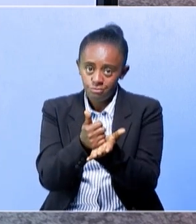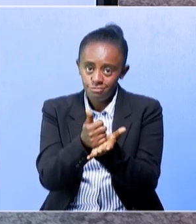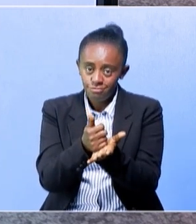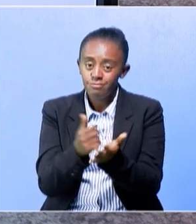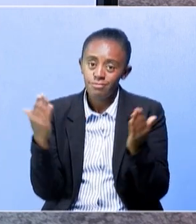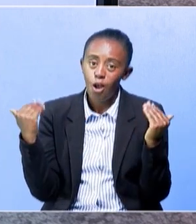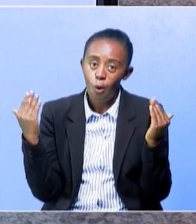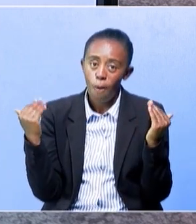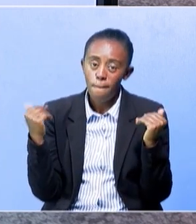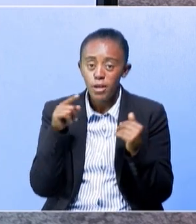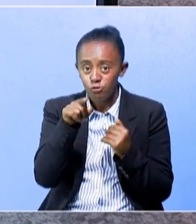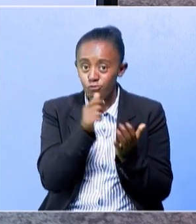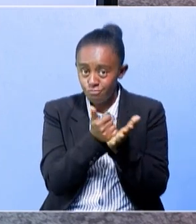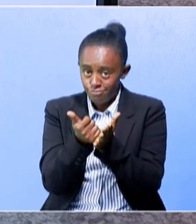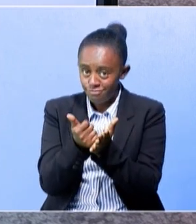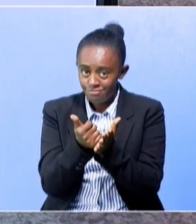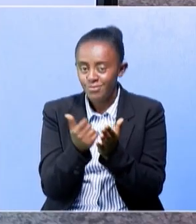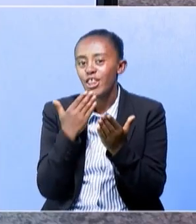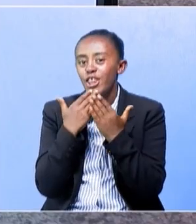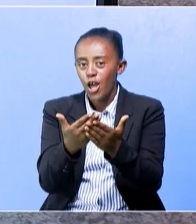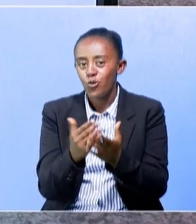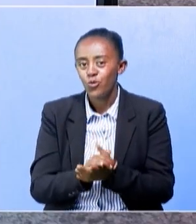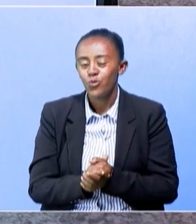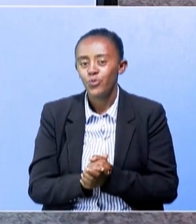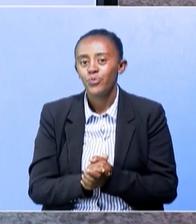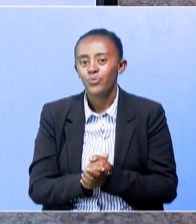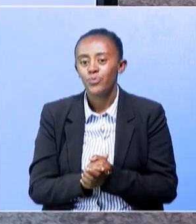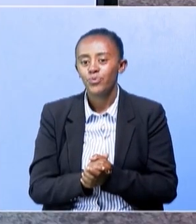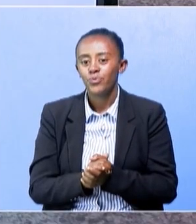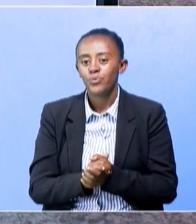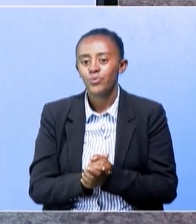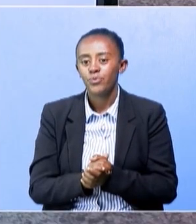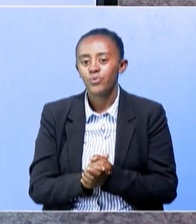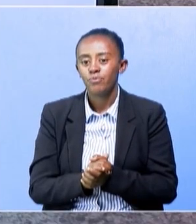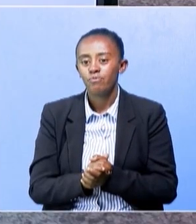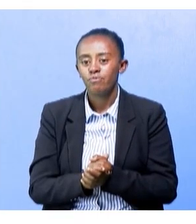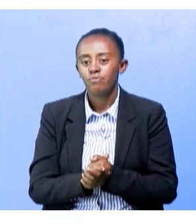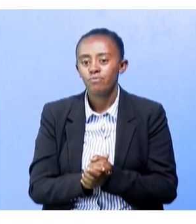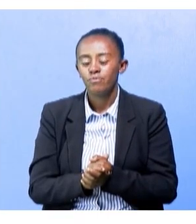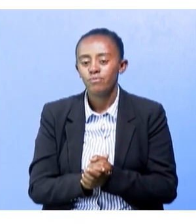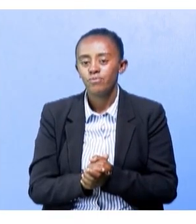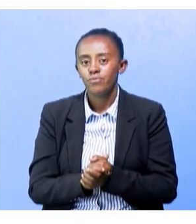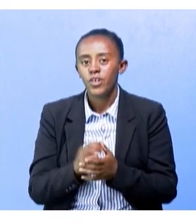I hope you are helping them. Thank you. Here is the activity 1.